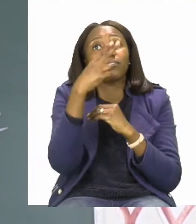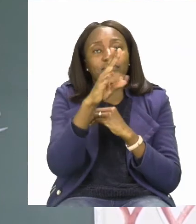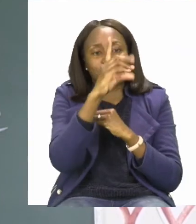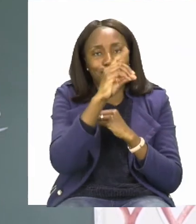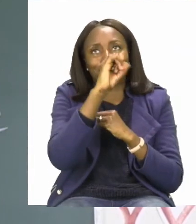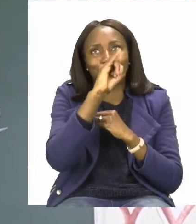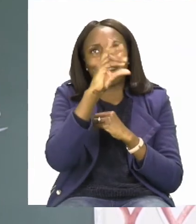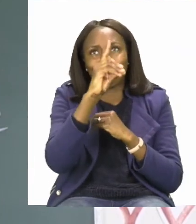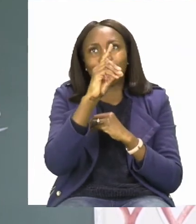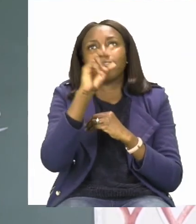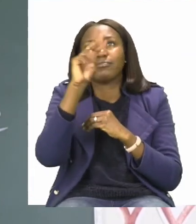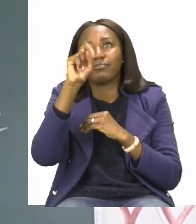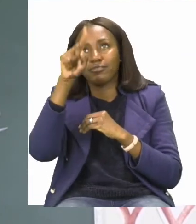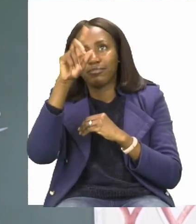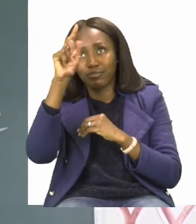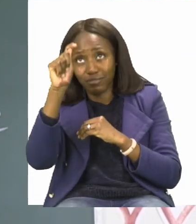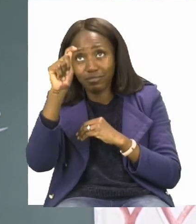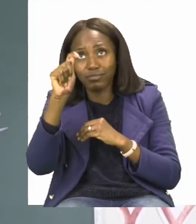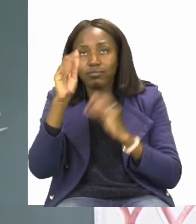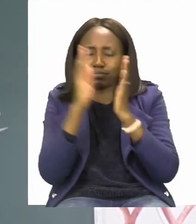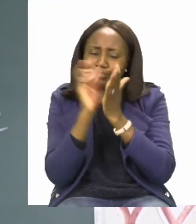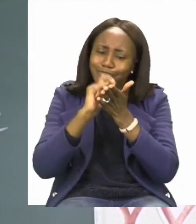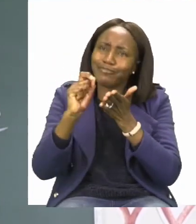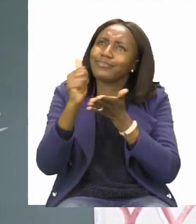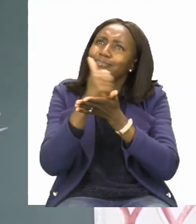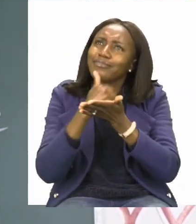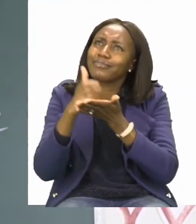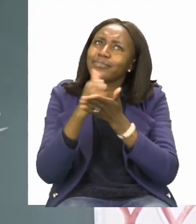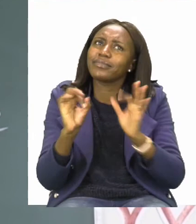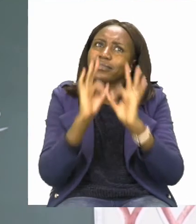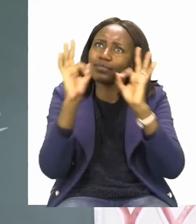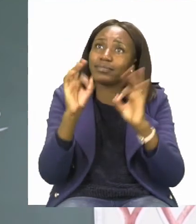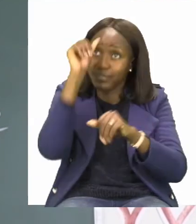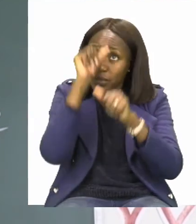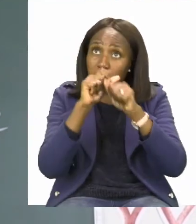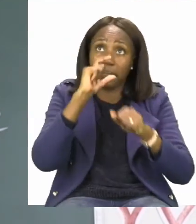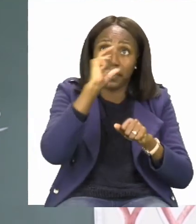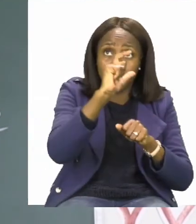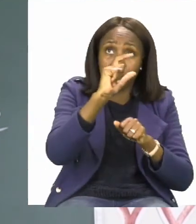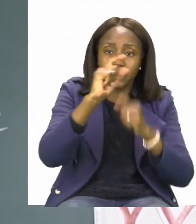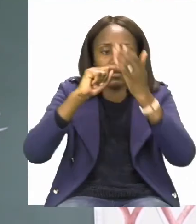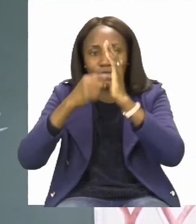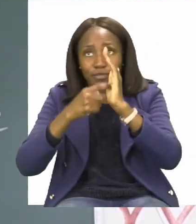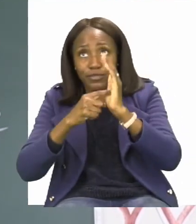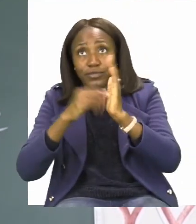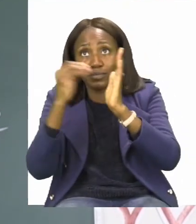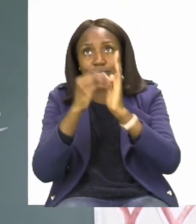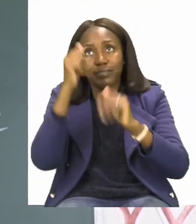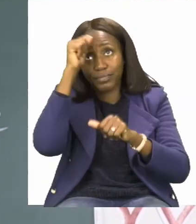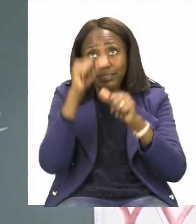write neatly, read out loud, and don't forget your capital letters and your full stops at the